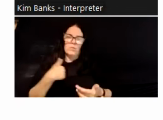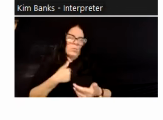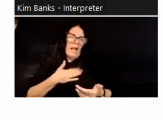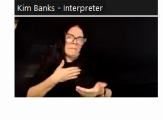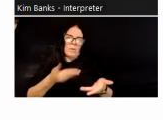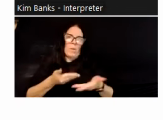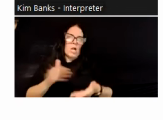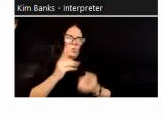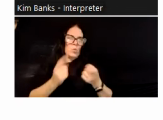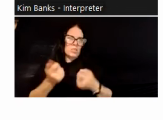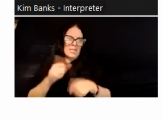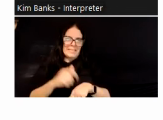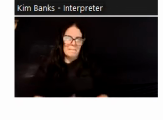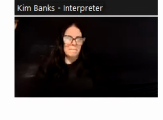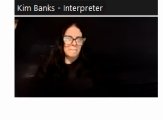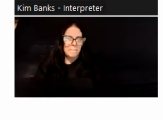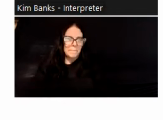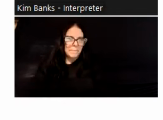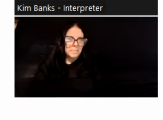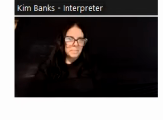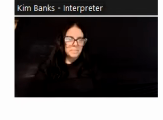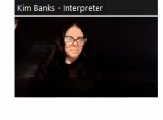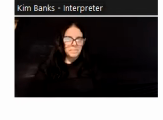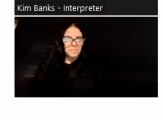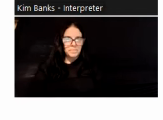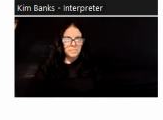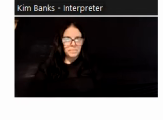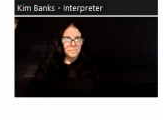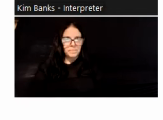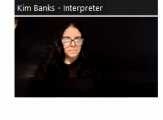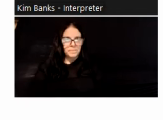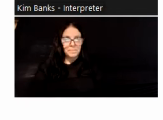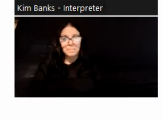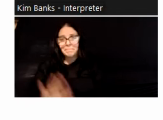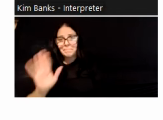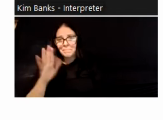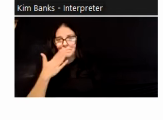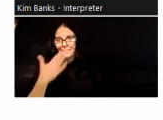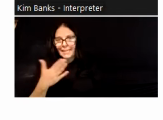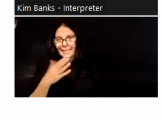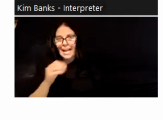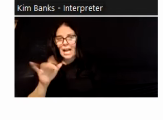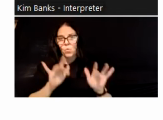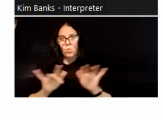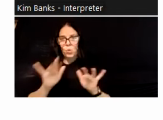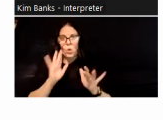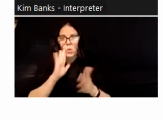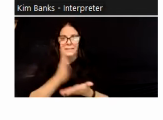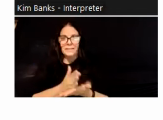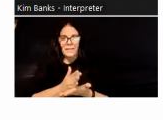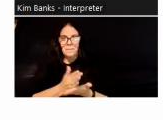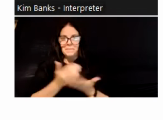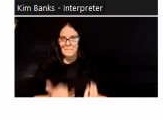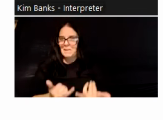questions. So. Thanks, everybody. And I think the recording is going to stop now.